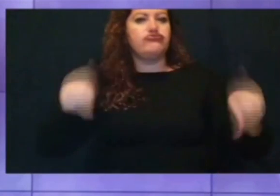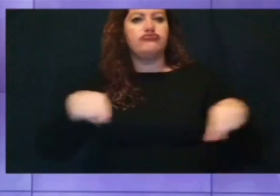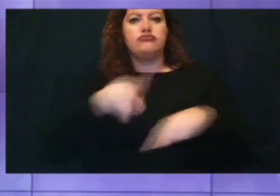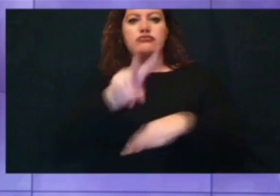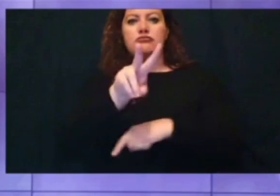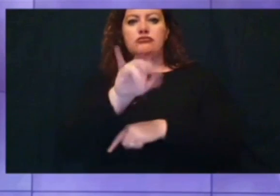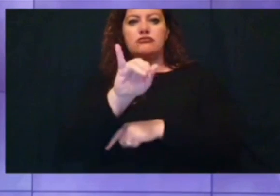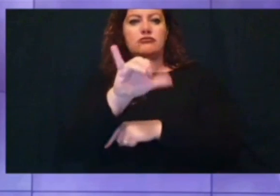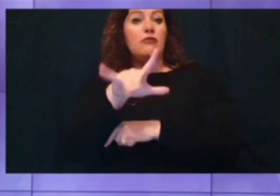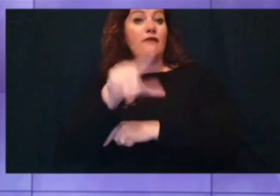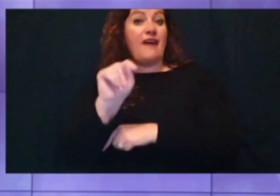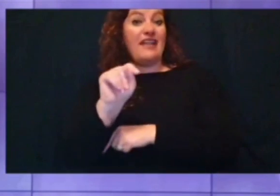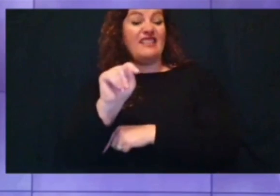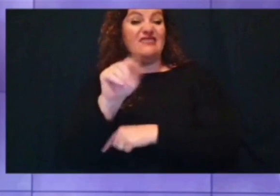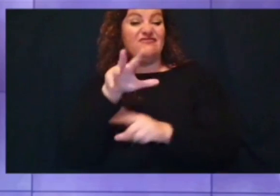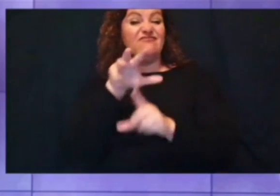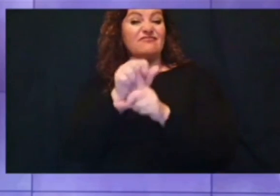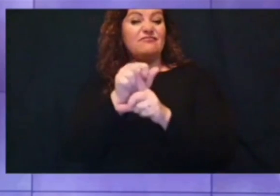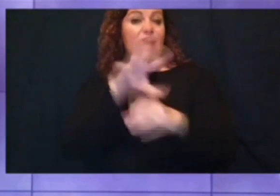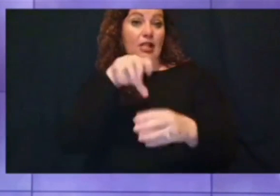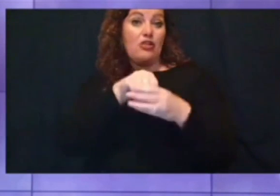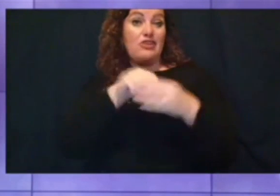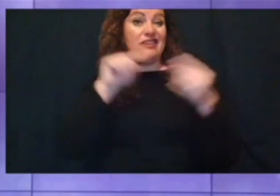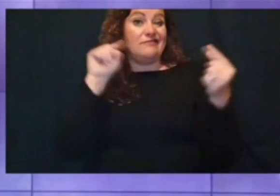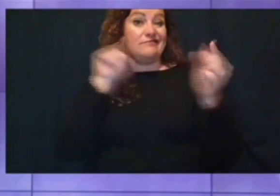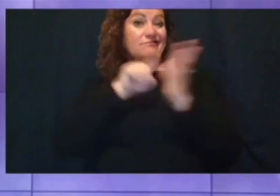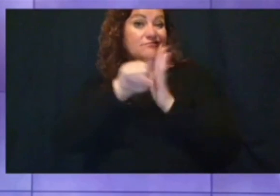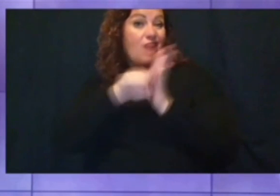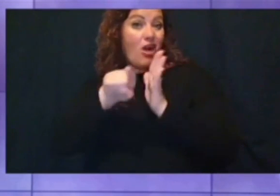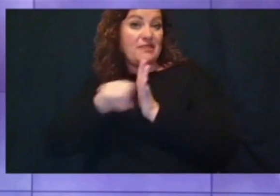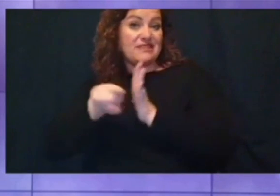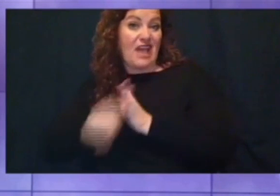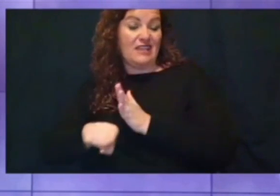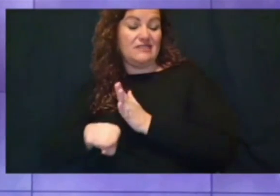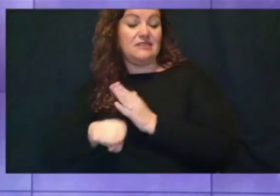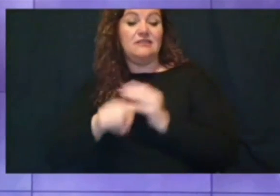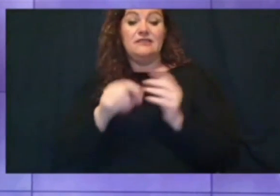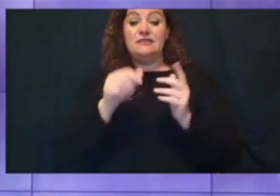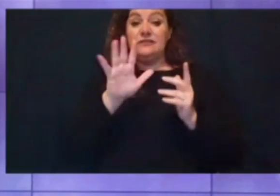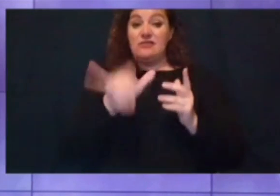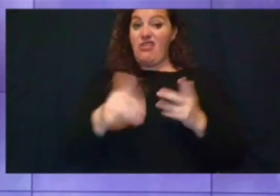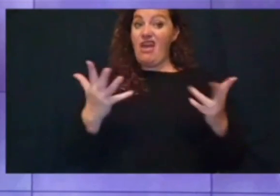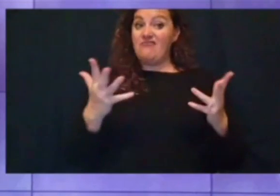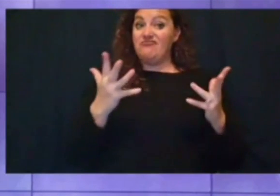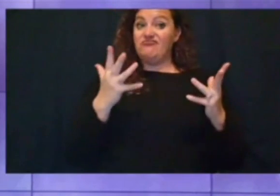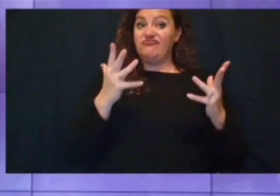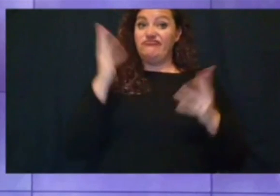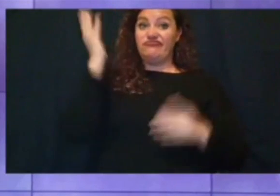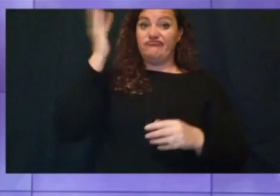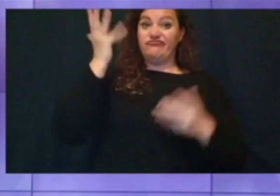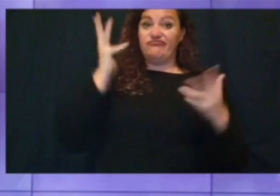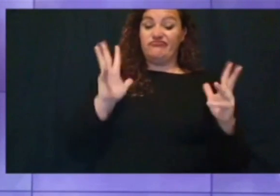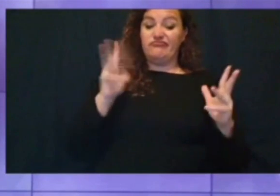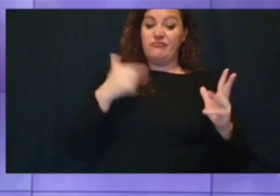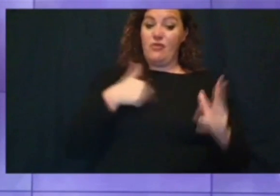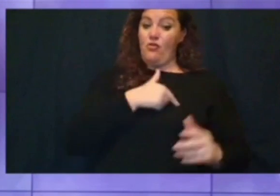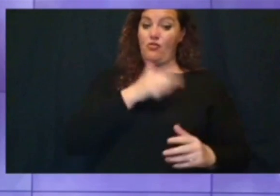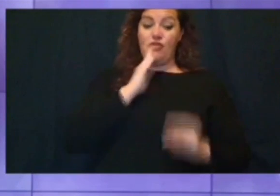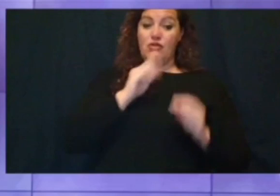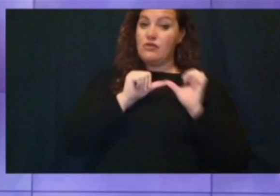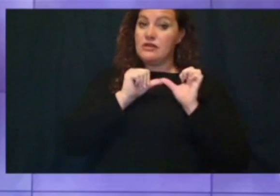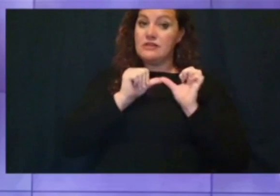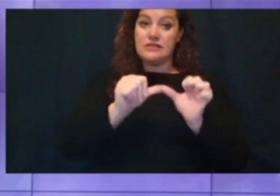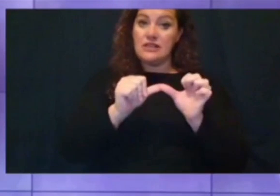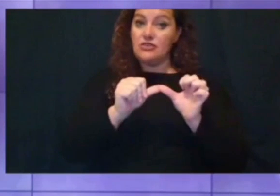include homicide. So with that said, we're going to continue our effort, and we're going to try